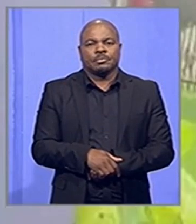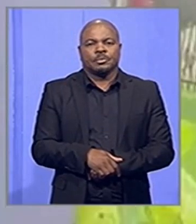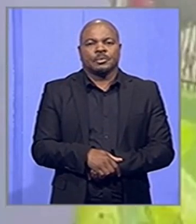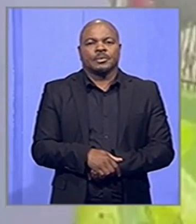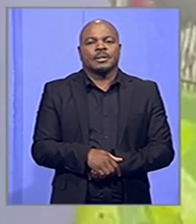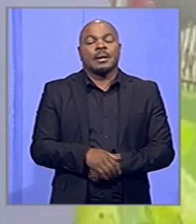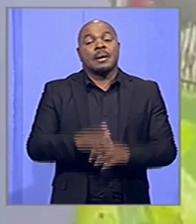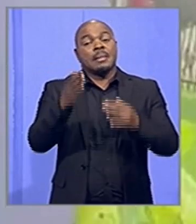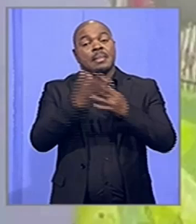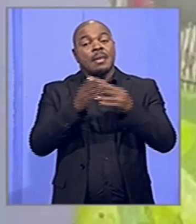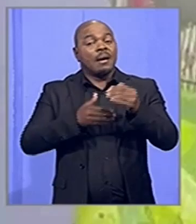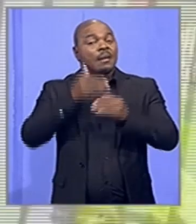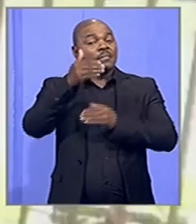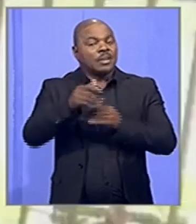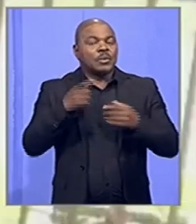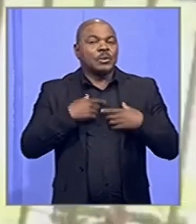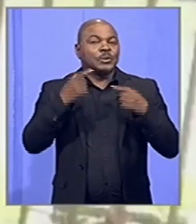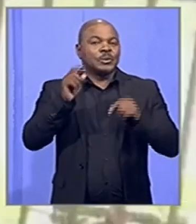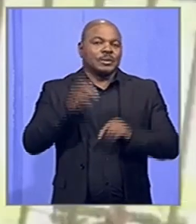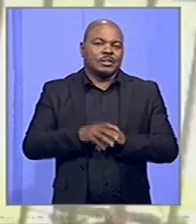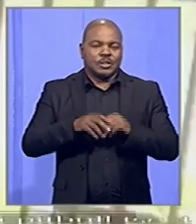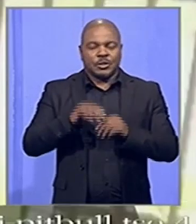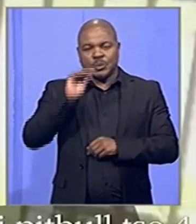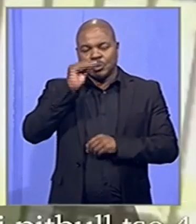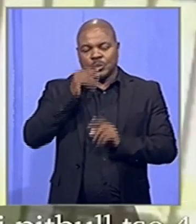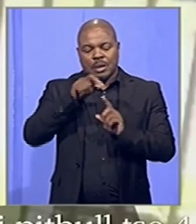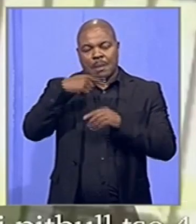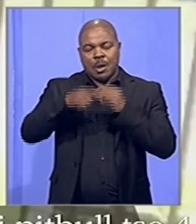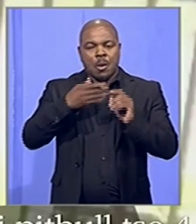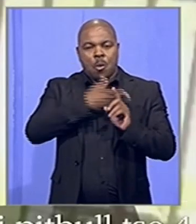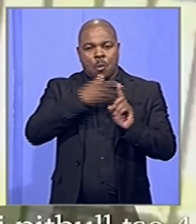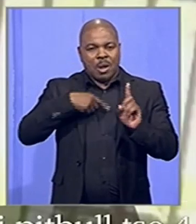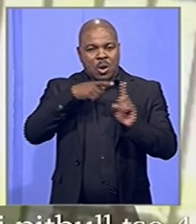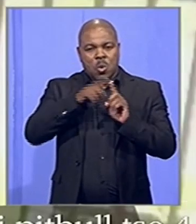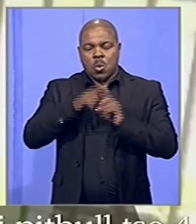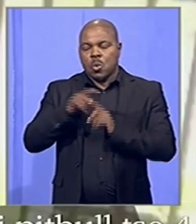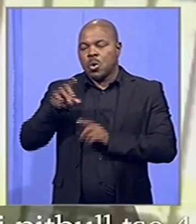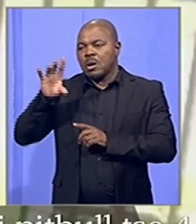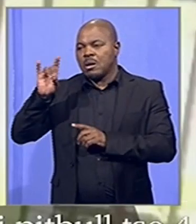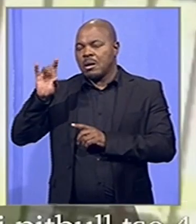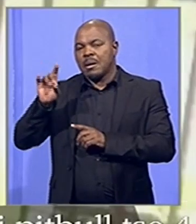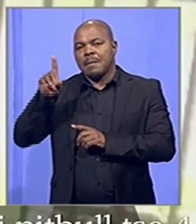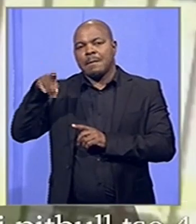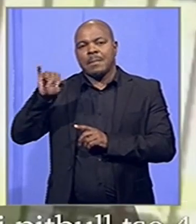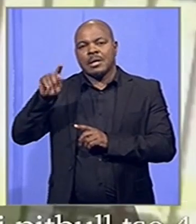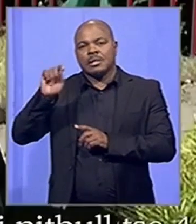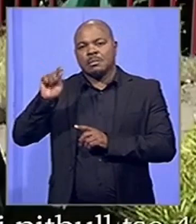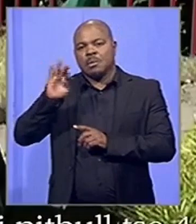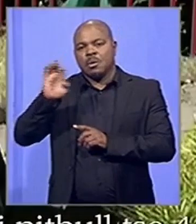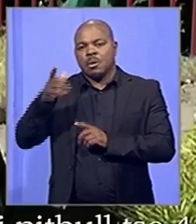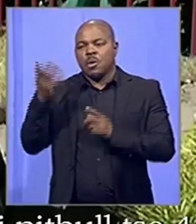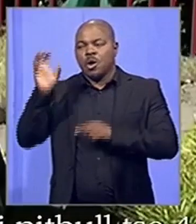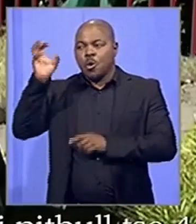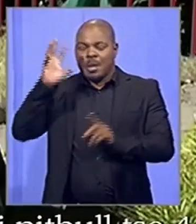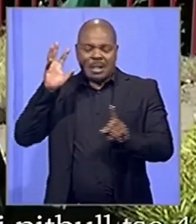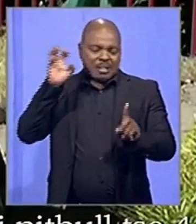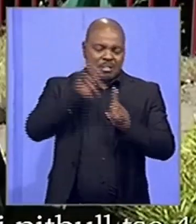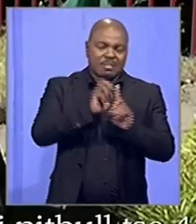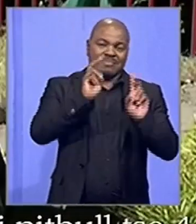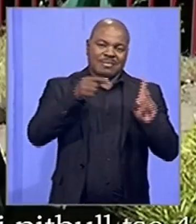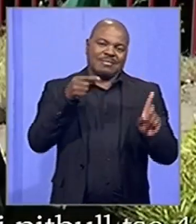Ha re khutla mabenkeleng re tla sheba ditaba tsa mosadi ya harotsweng le ho bolawa ke di-pitbull tse 4 Namibia Bloemfontein.